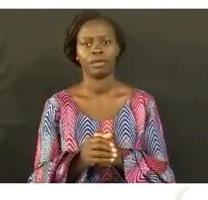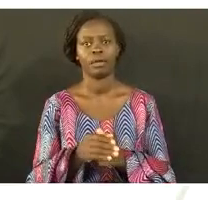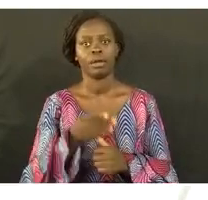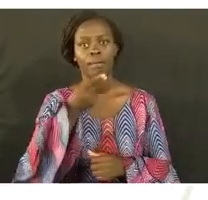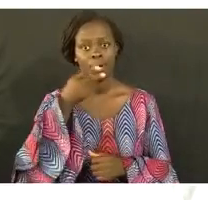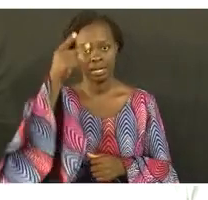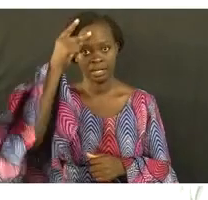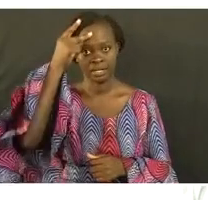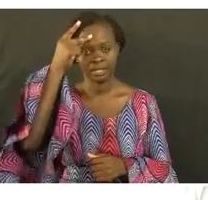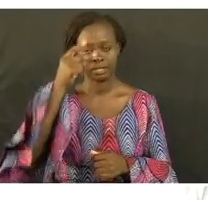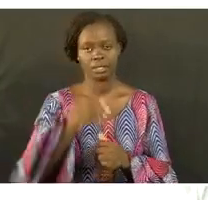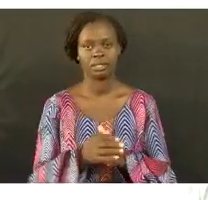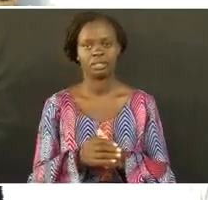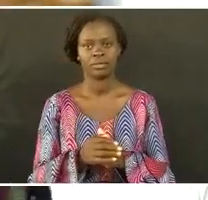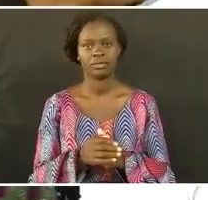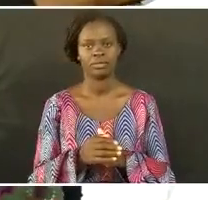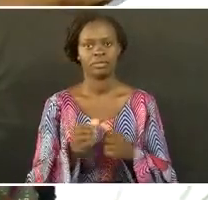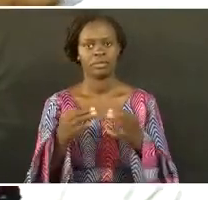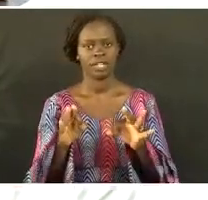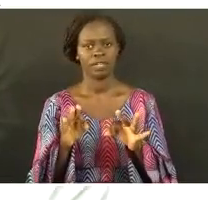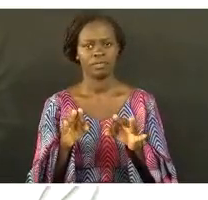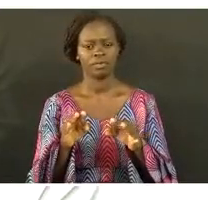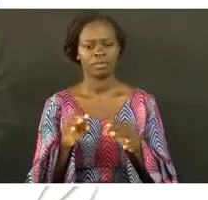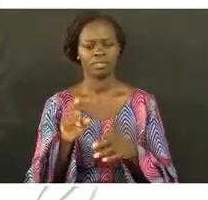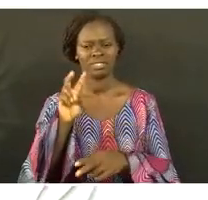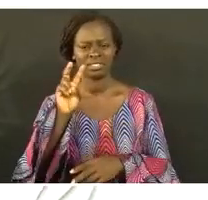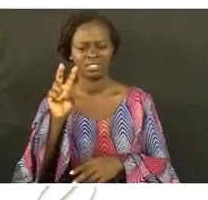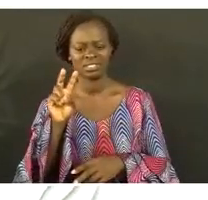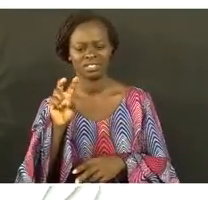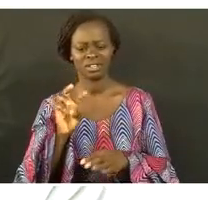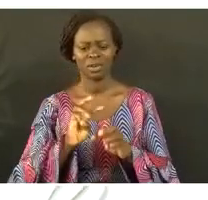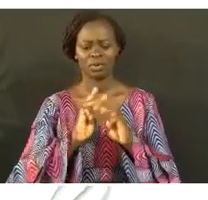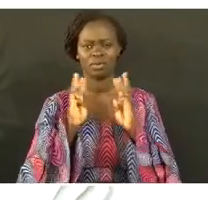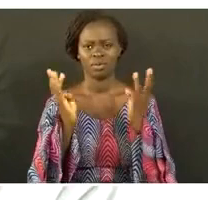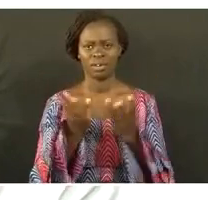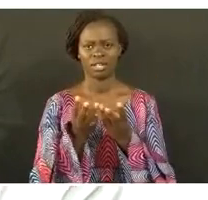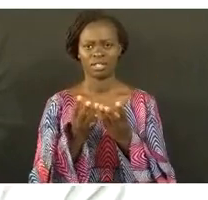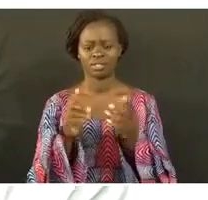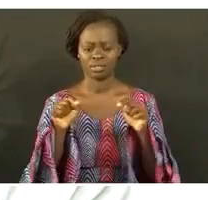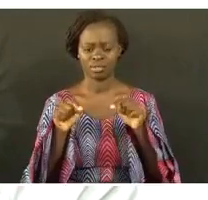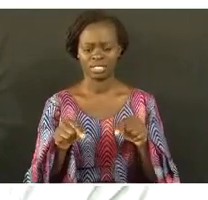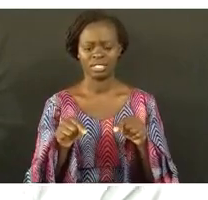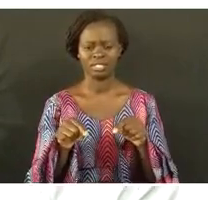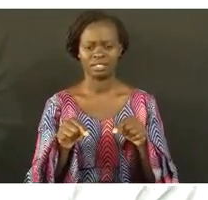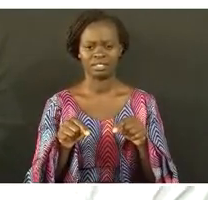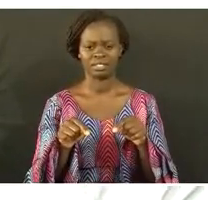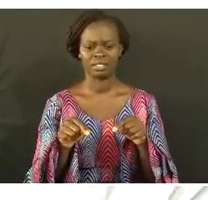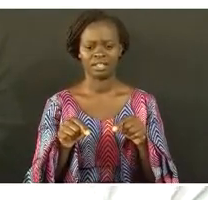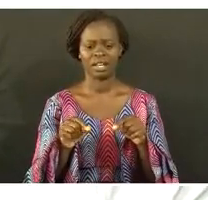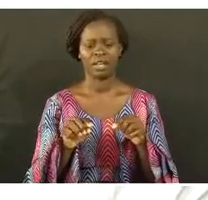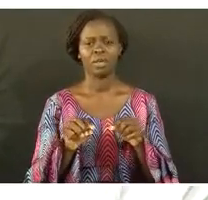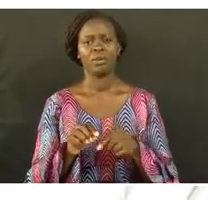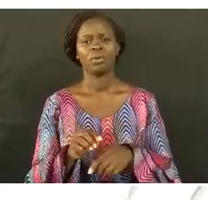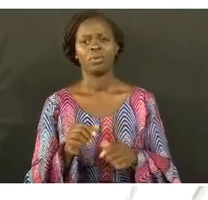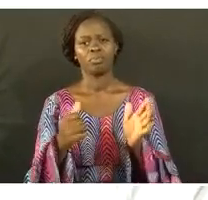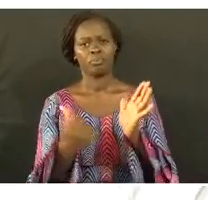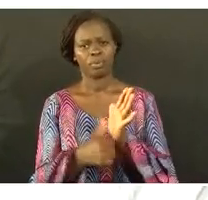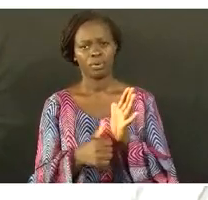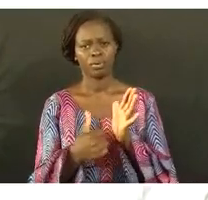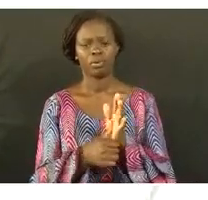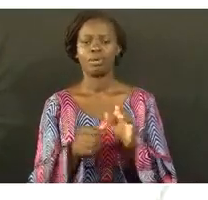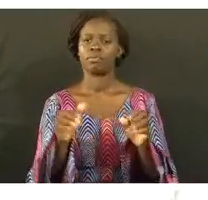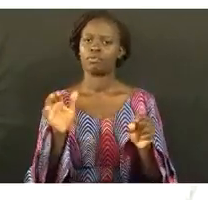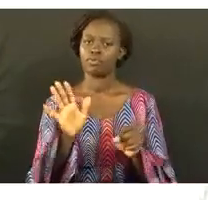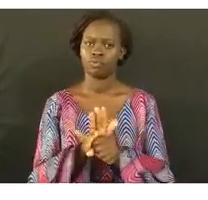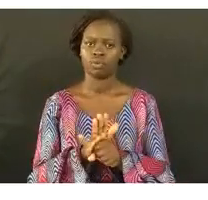Parent, if you look at the world today, our children, the world is in crisis. It is in